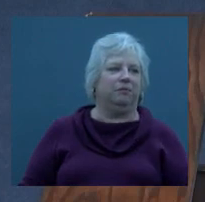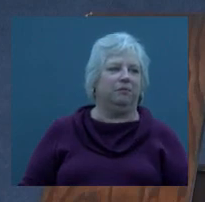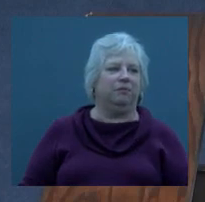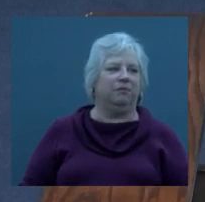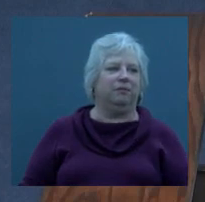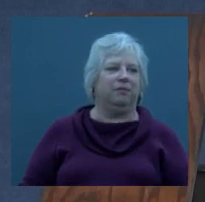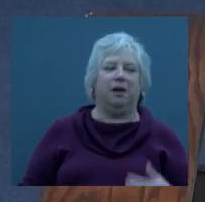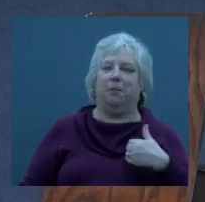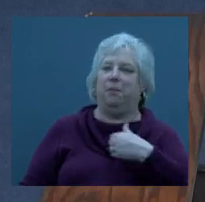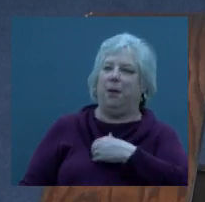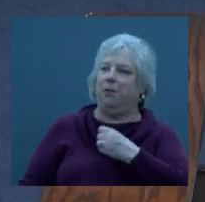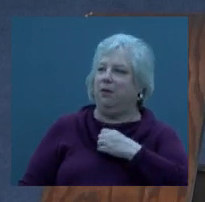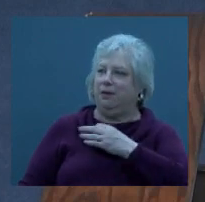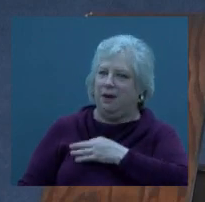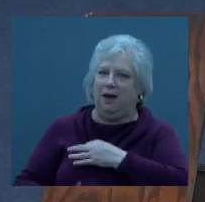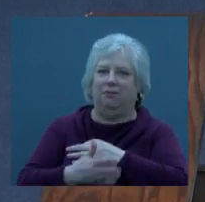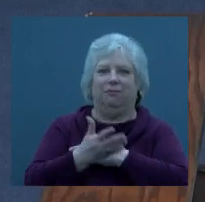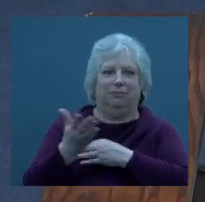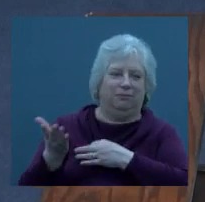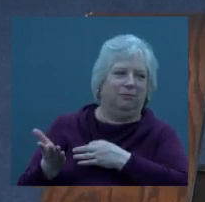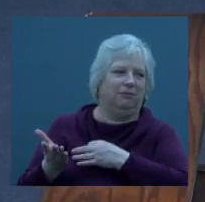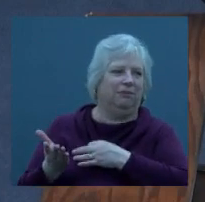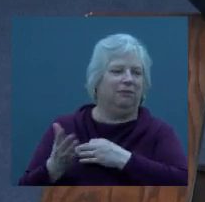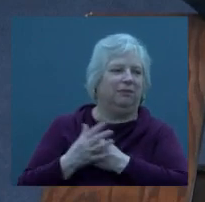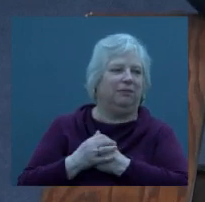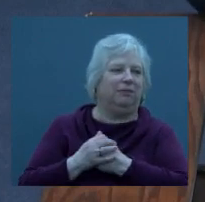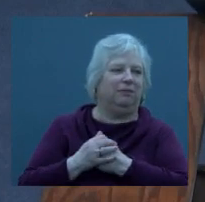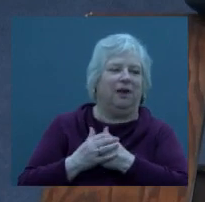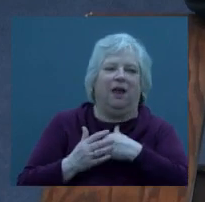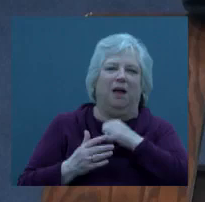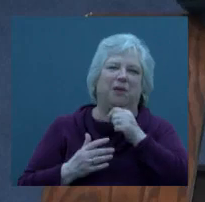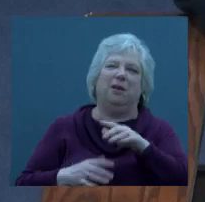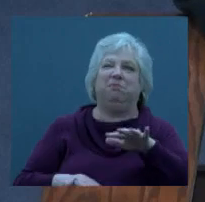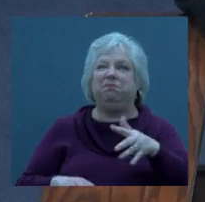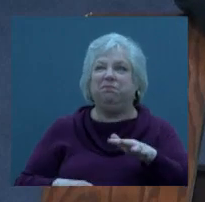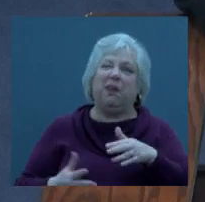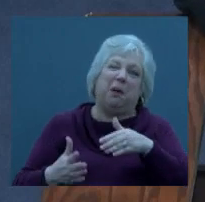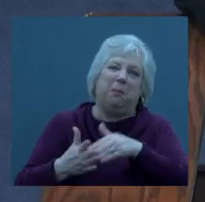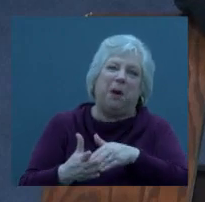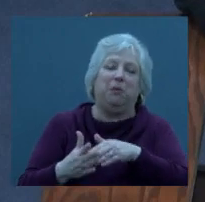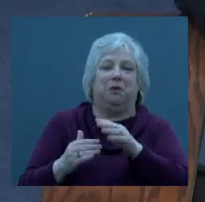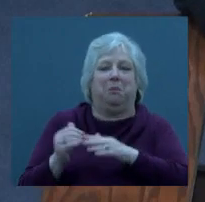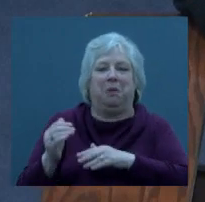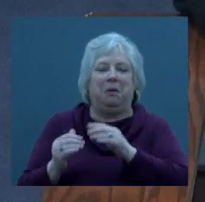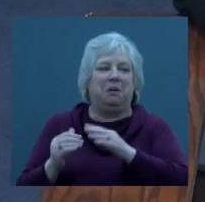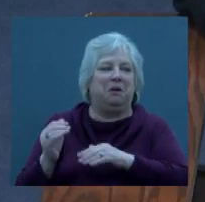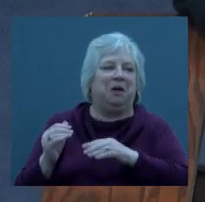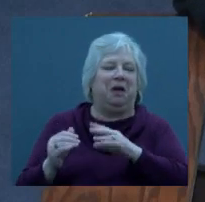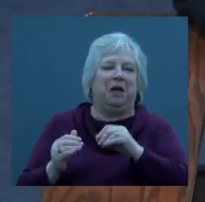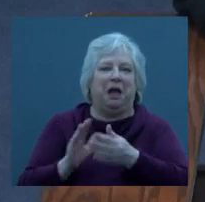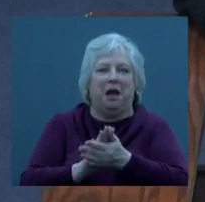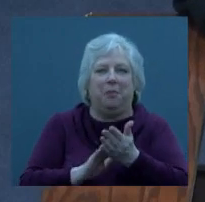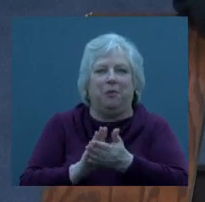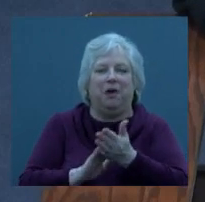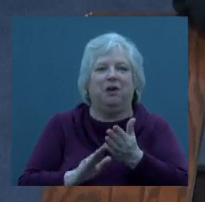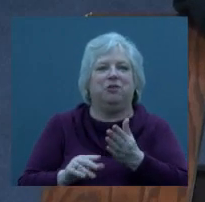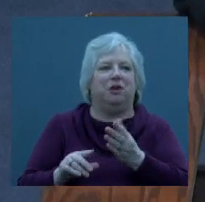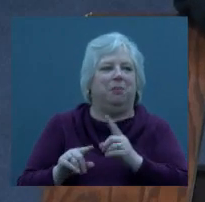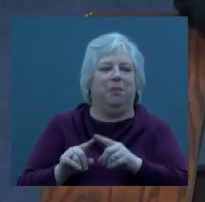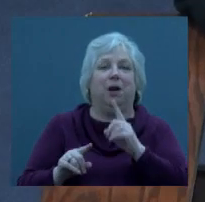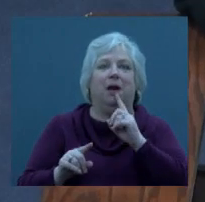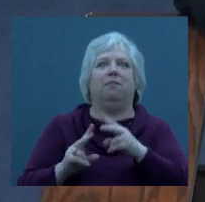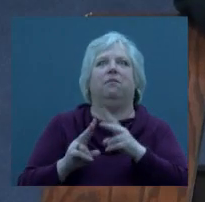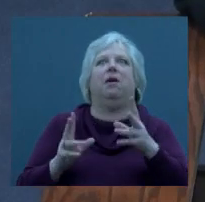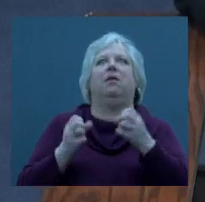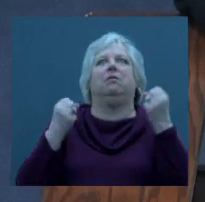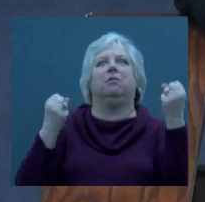and members of staff and the city staff. I'm not necessarily opposed to the building and their operation inside, but I am